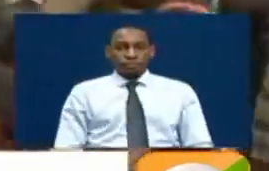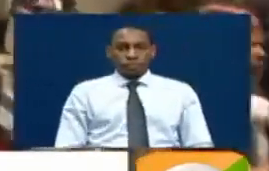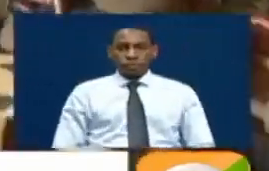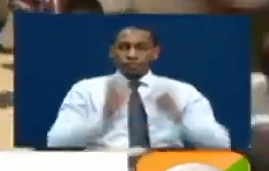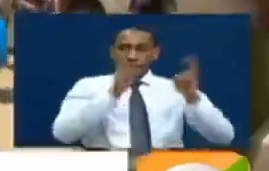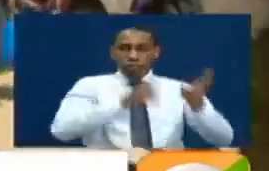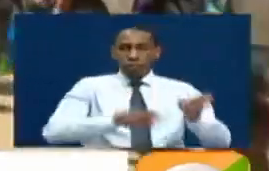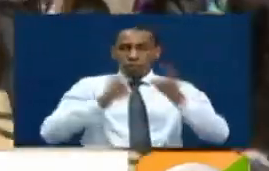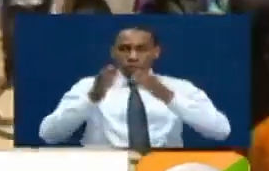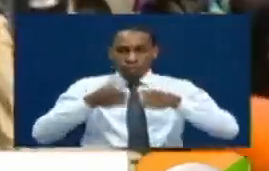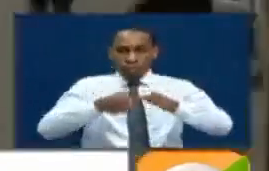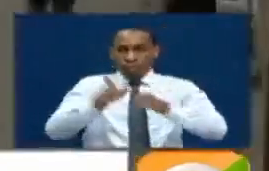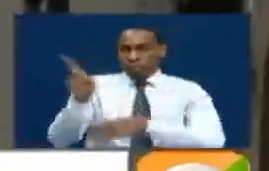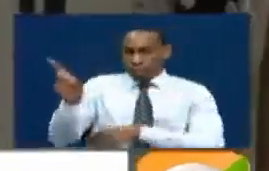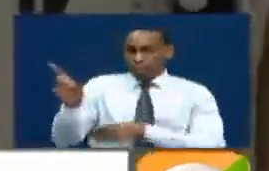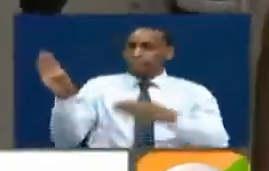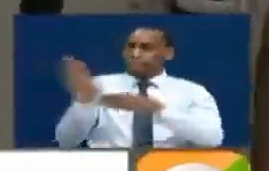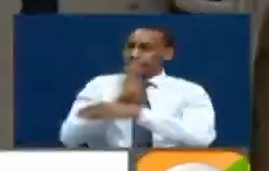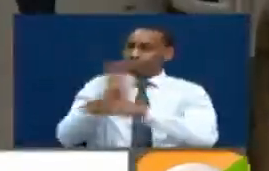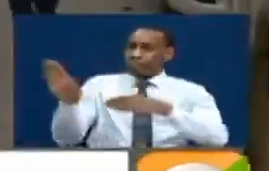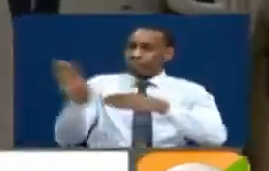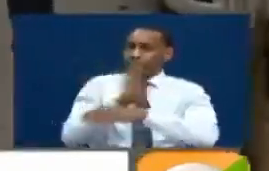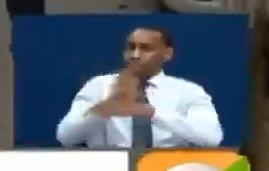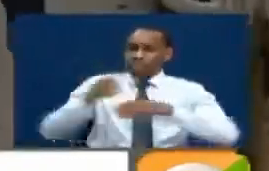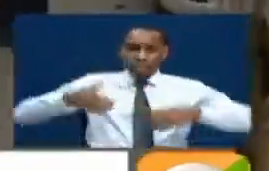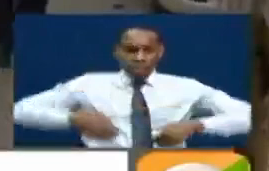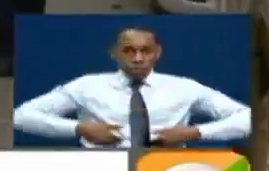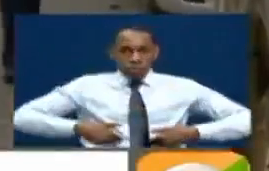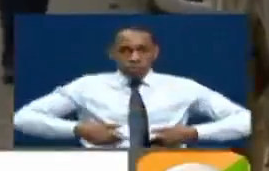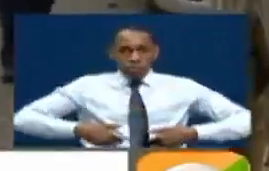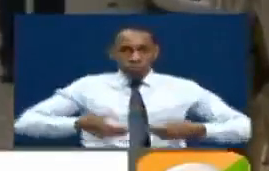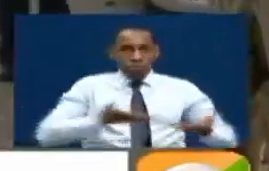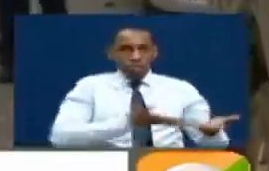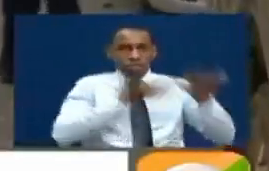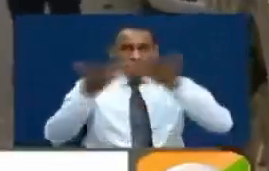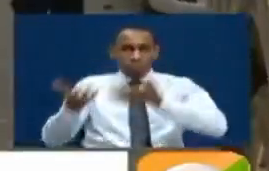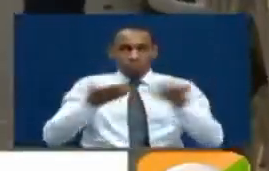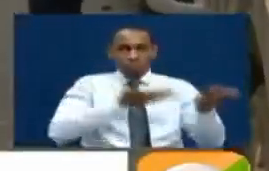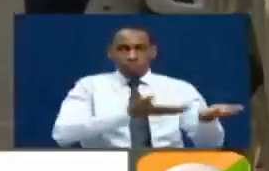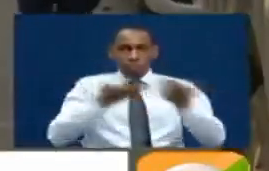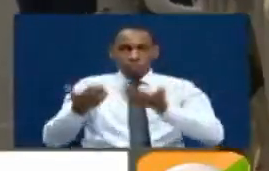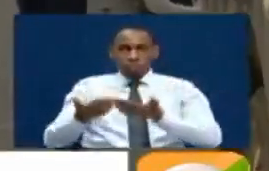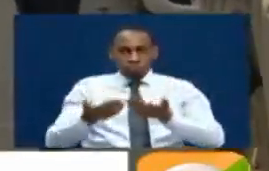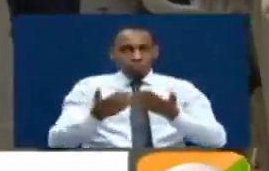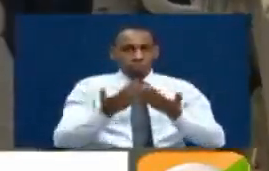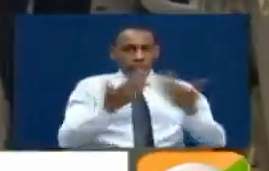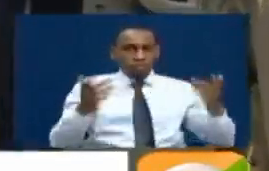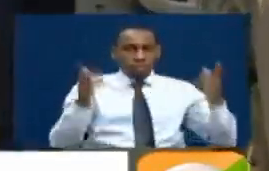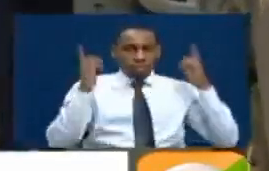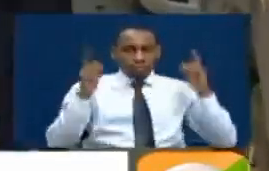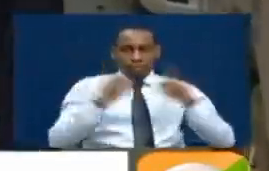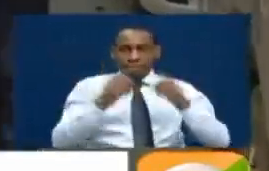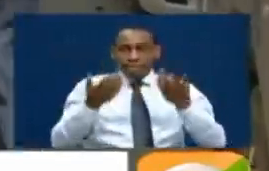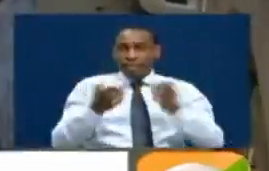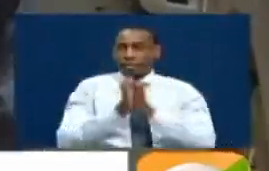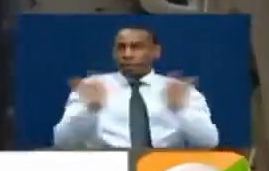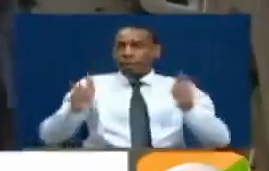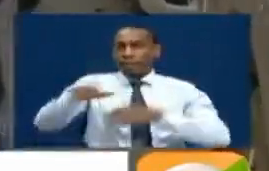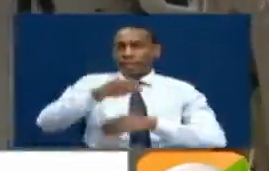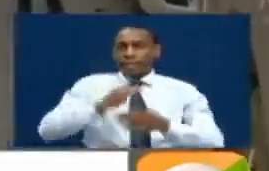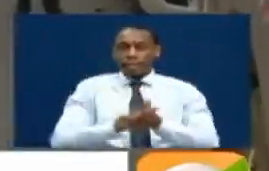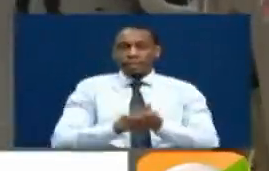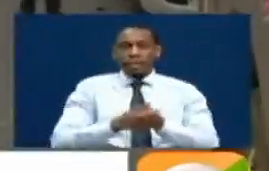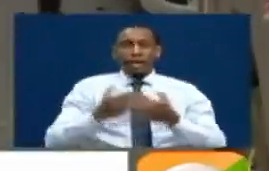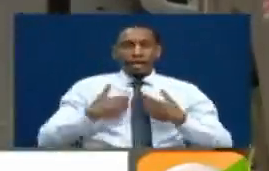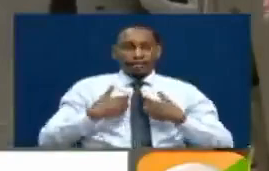Ordinarily, this road will have been congested, very busy with young men offloading goods from trucks. However, it is now an open area with enough space for